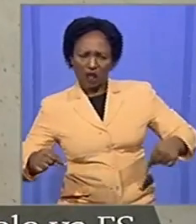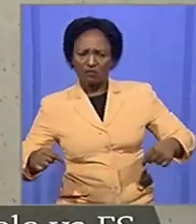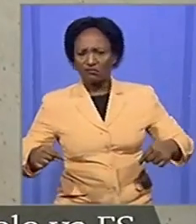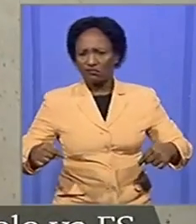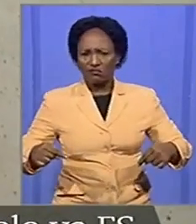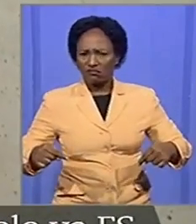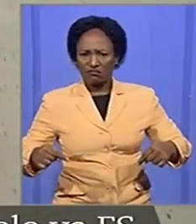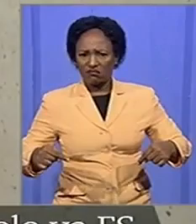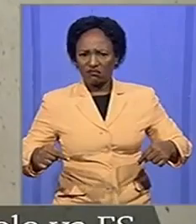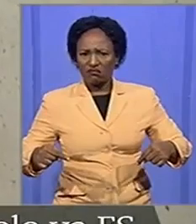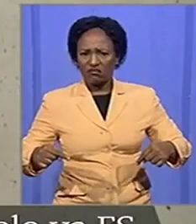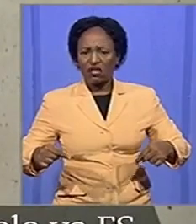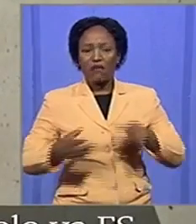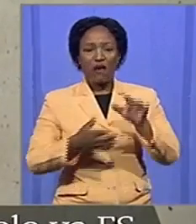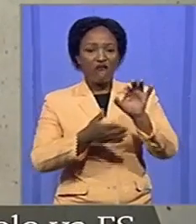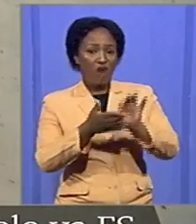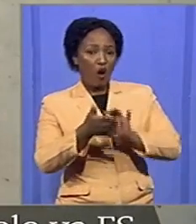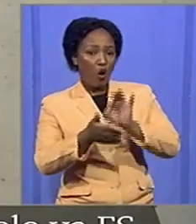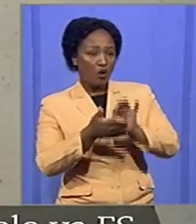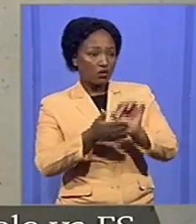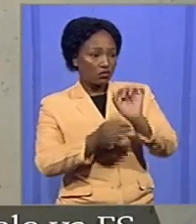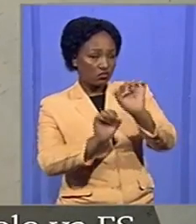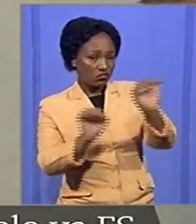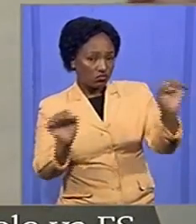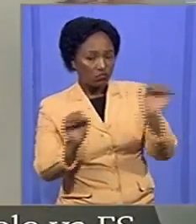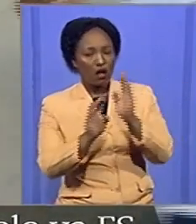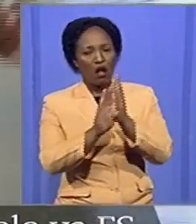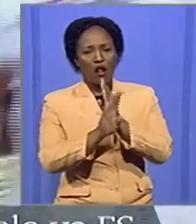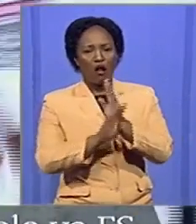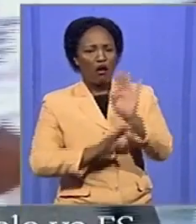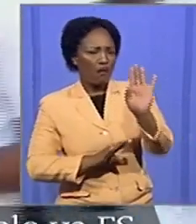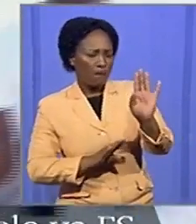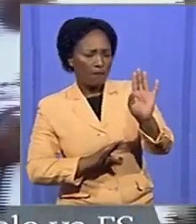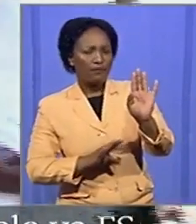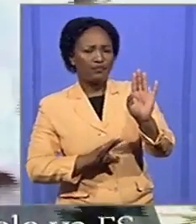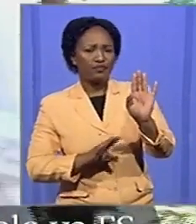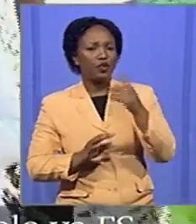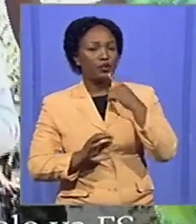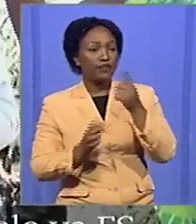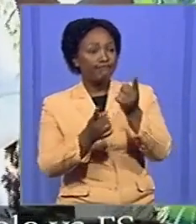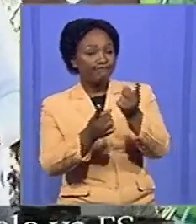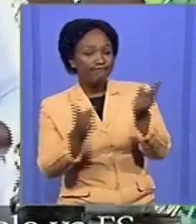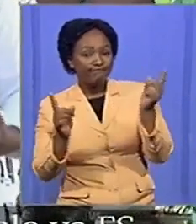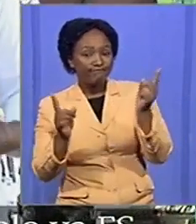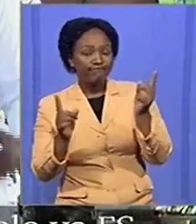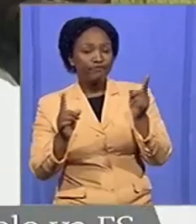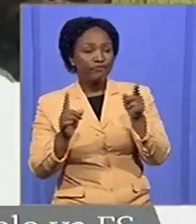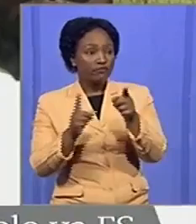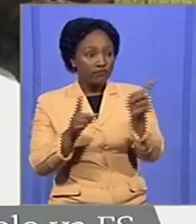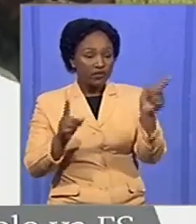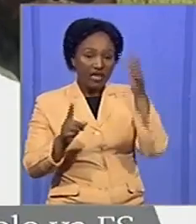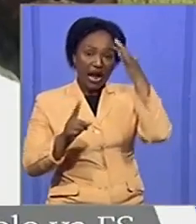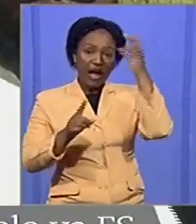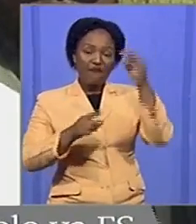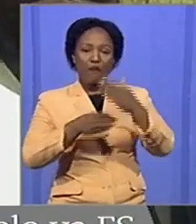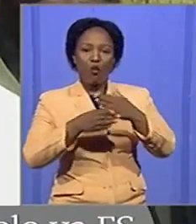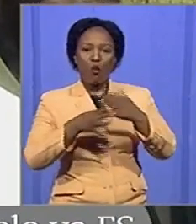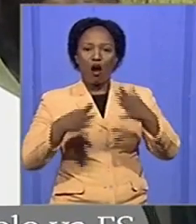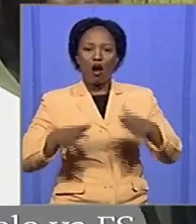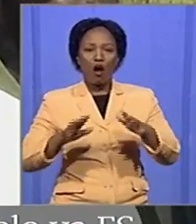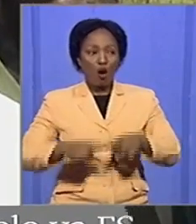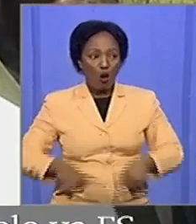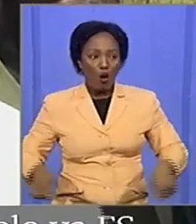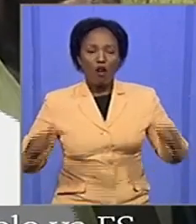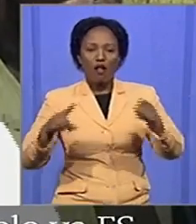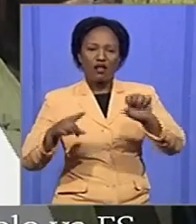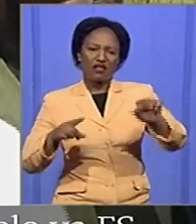and all that. Their vote is secret. And we are actually saying to all of them, public servants across South Africa, not just Free